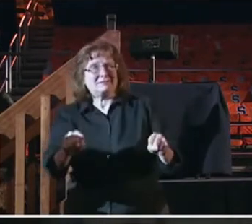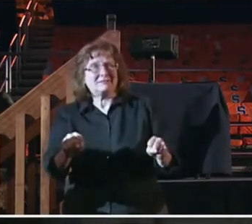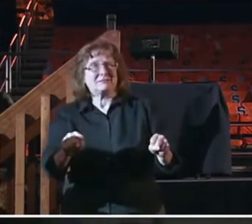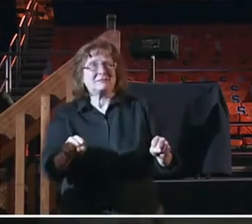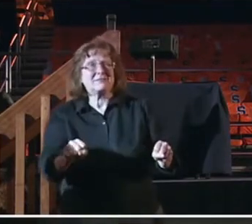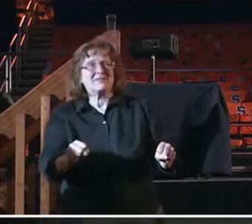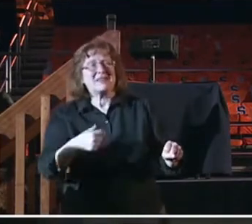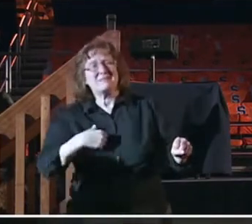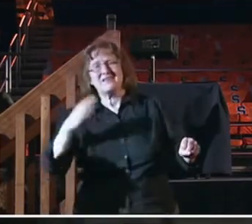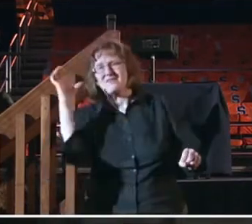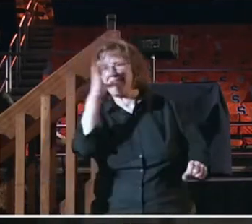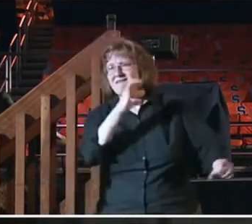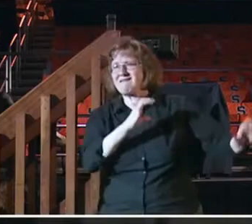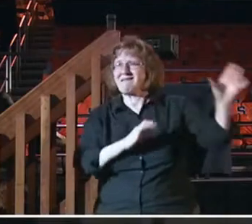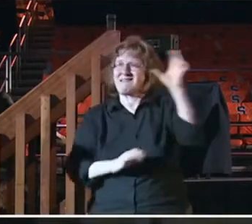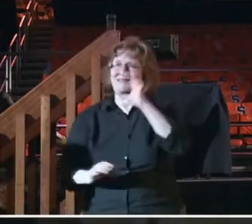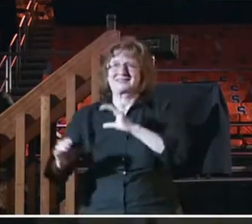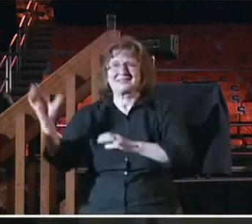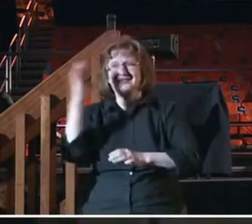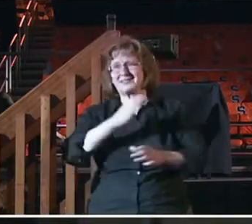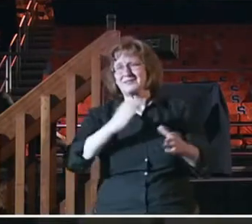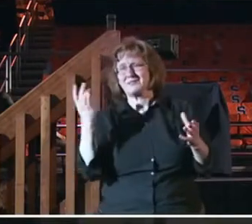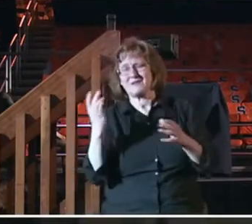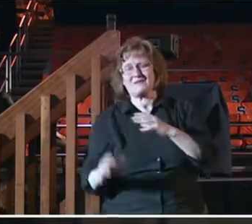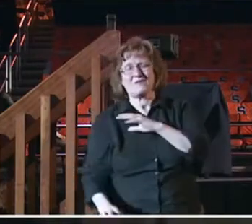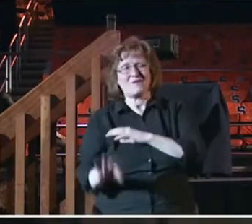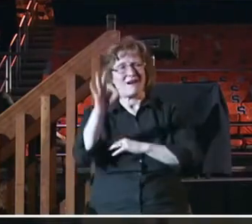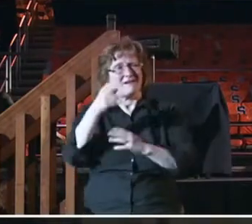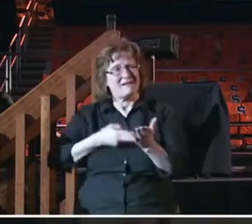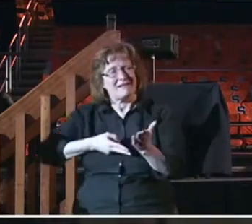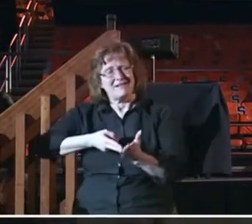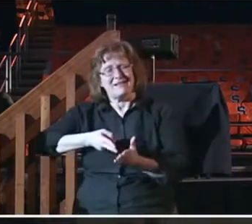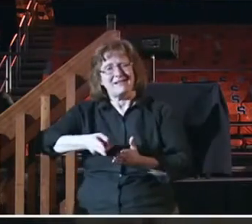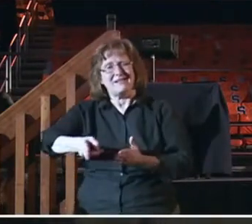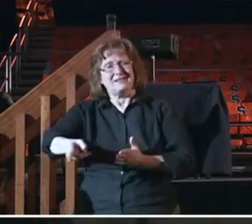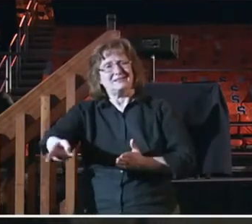I'm searching for honesty.